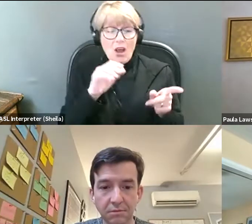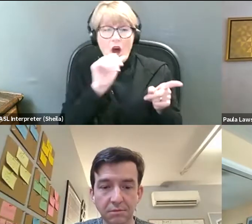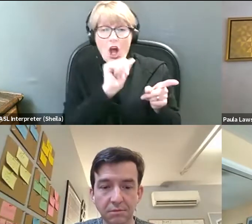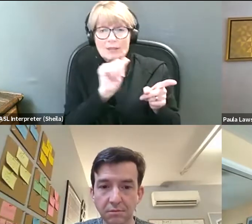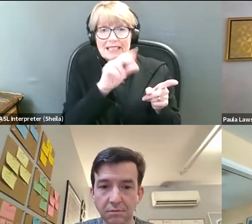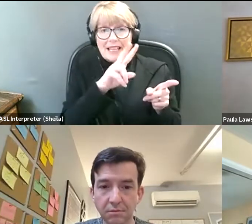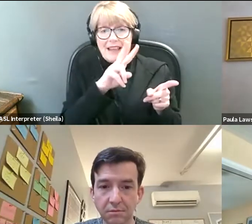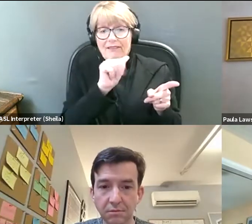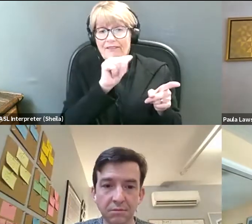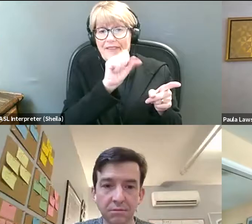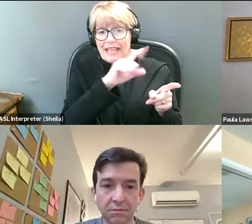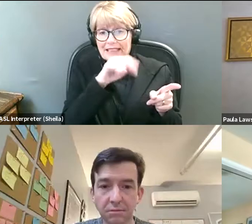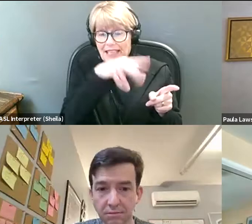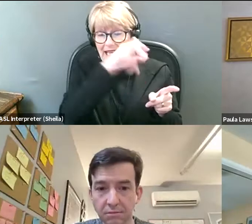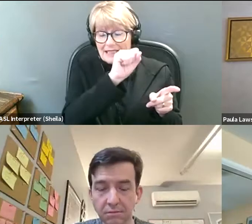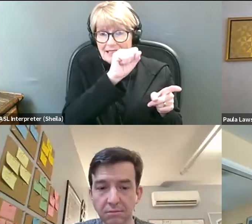Hopkins introduced a